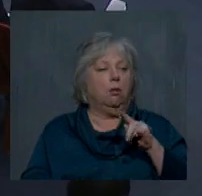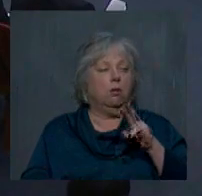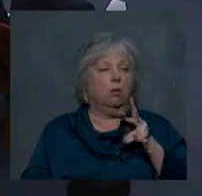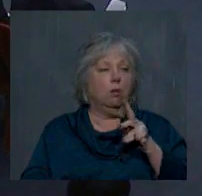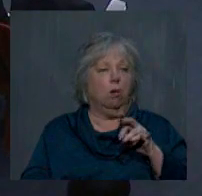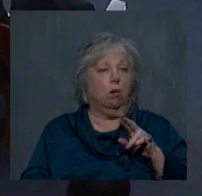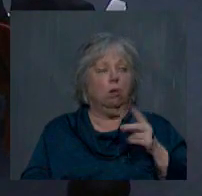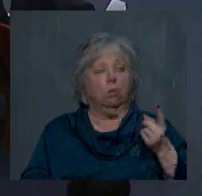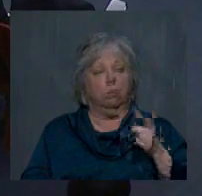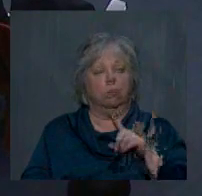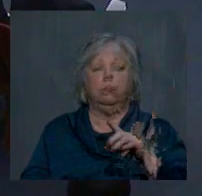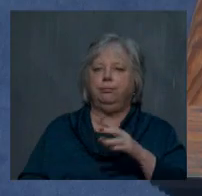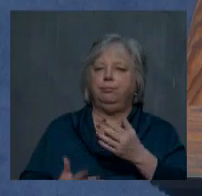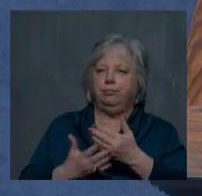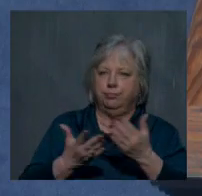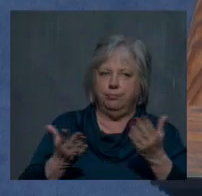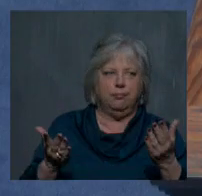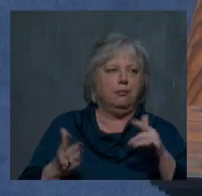Mayor, members of the board,